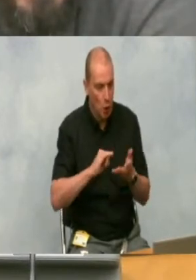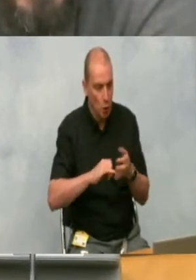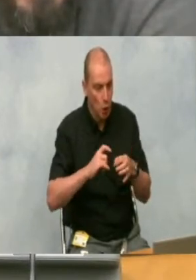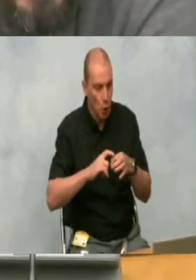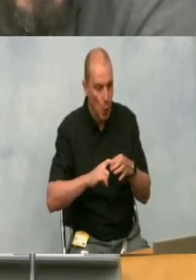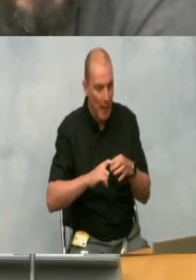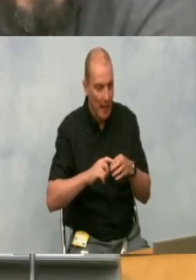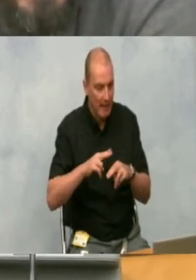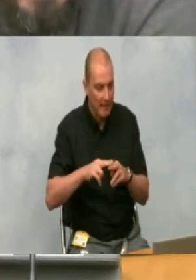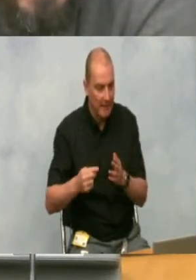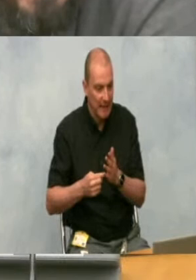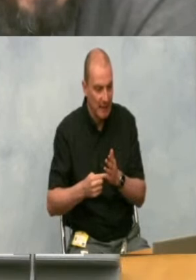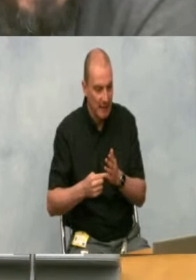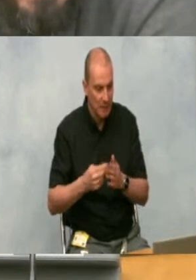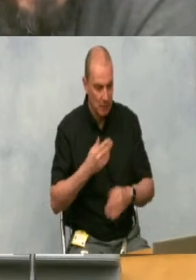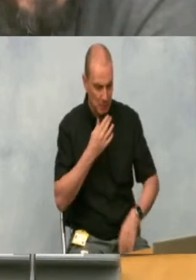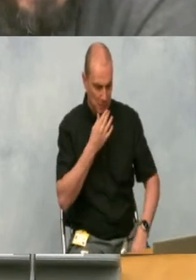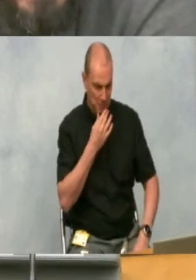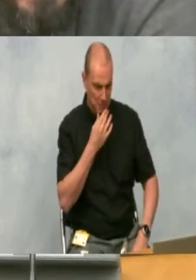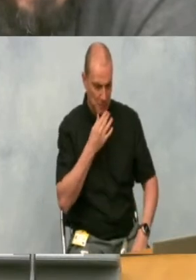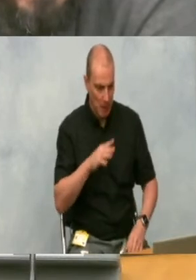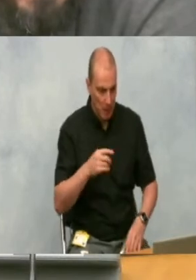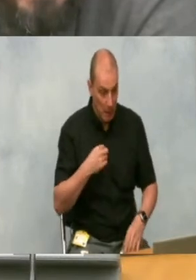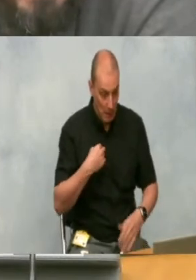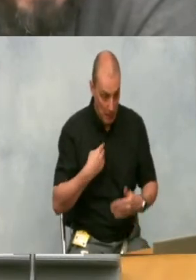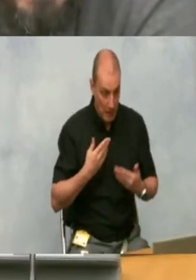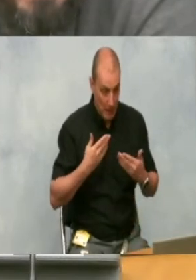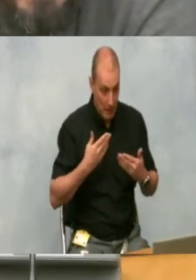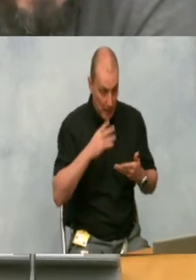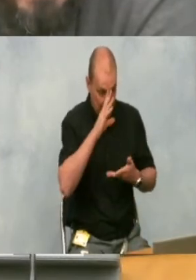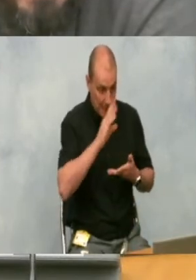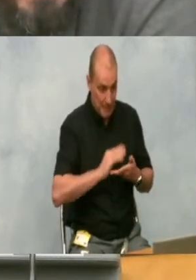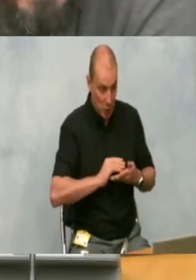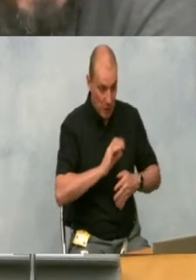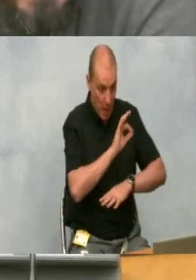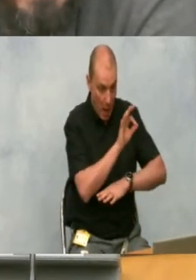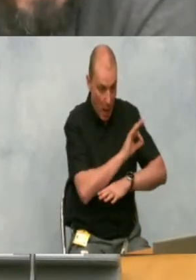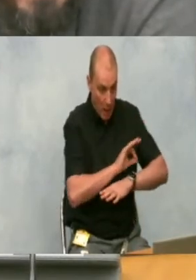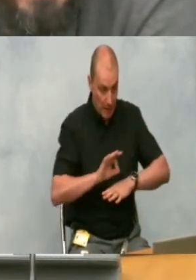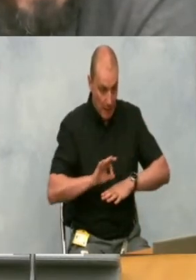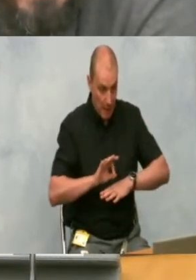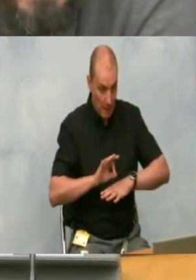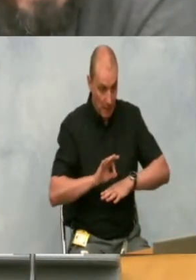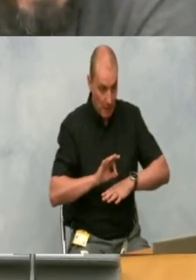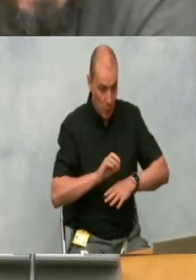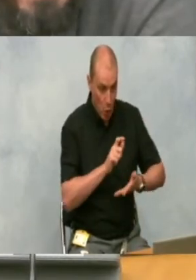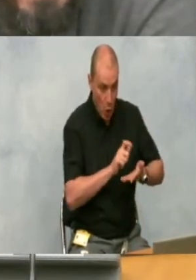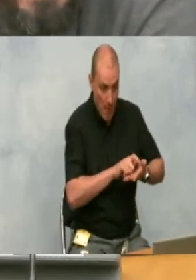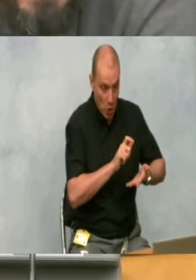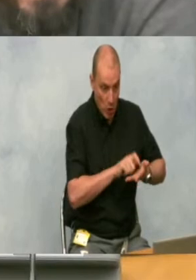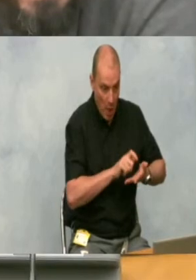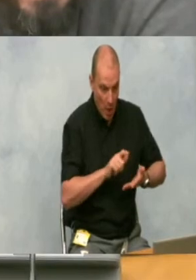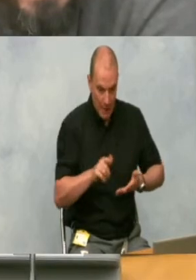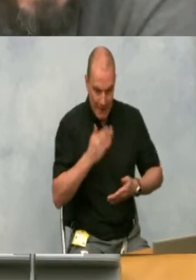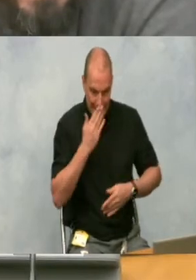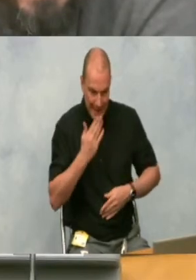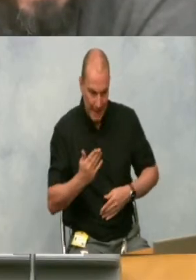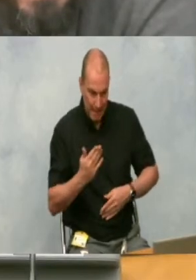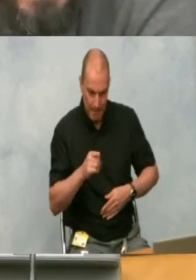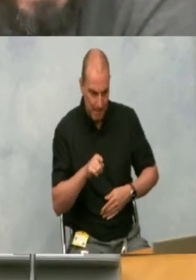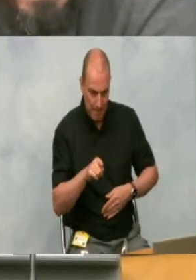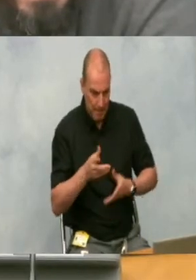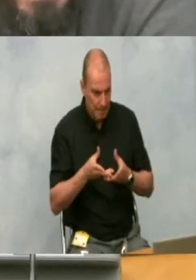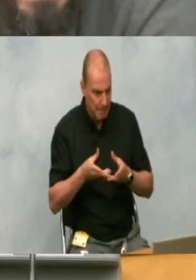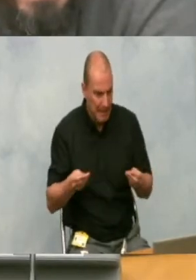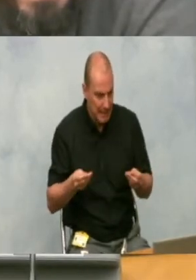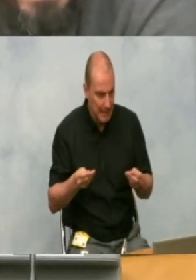done. That's like, I'm speaking as an architect who works in the commercial sector as well. I'm kind of surprised that hasn't happened, and I think it's that missing step that's